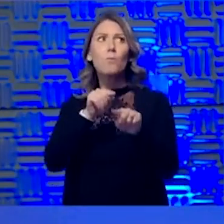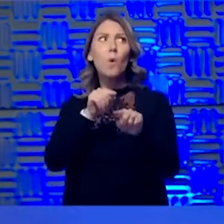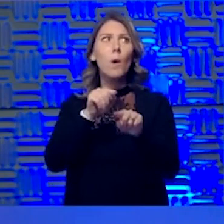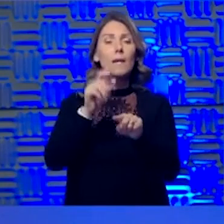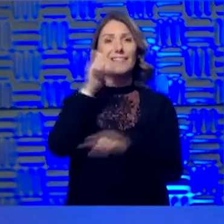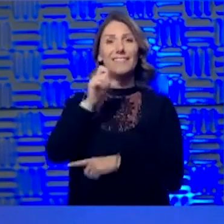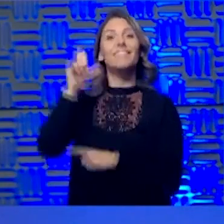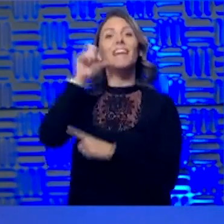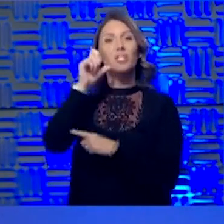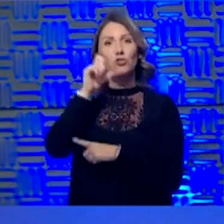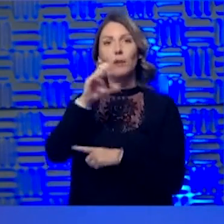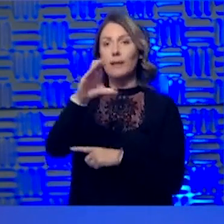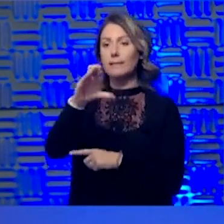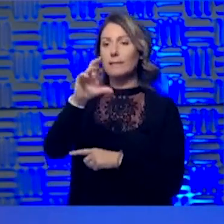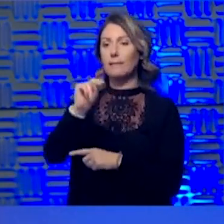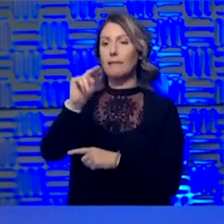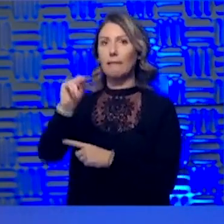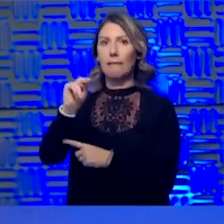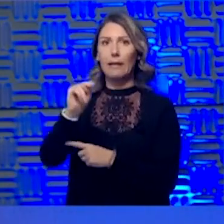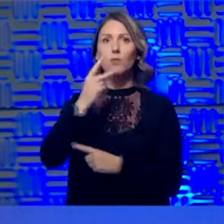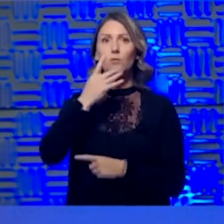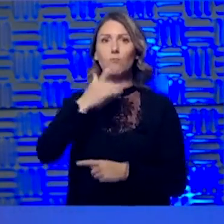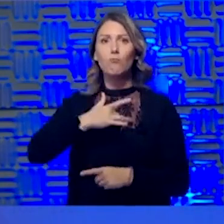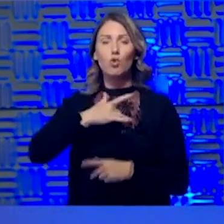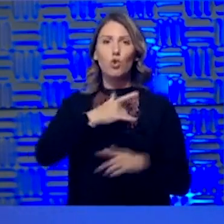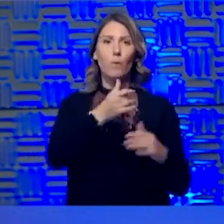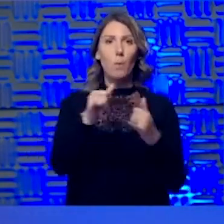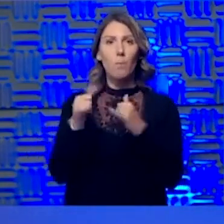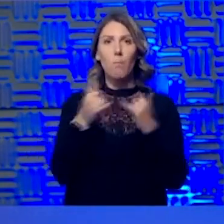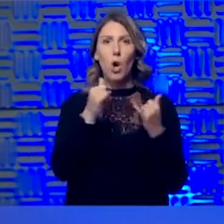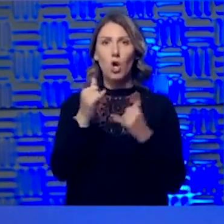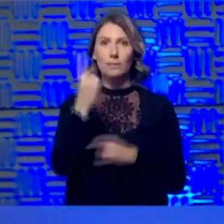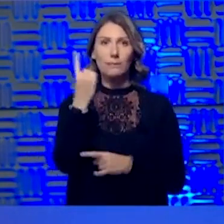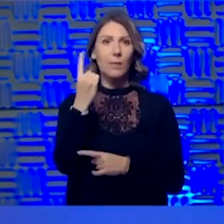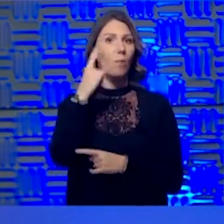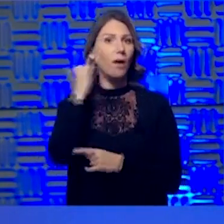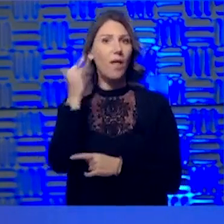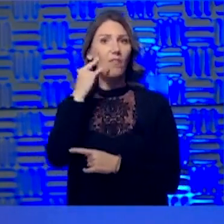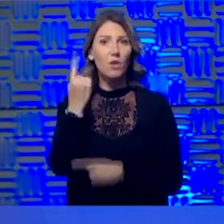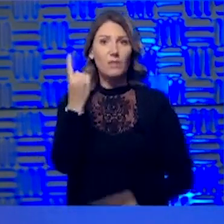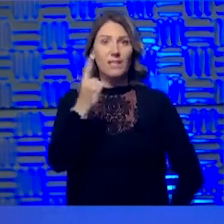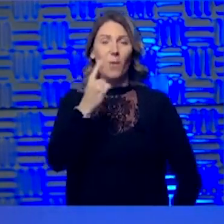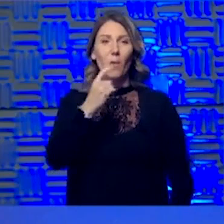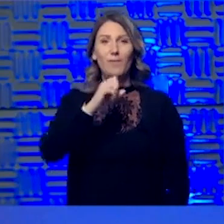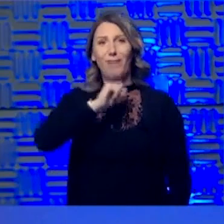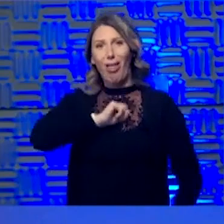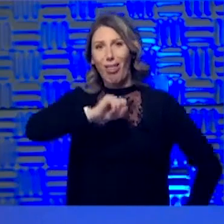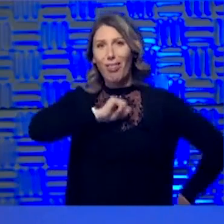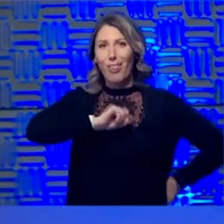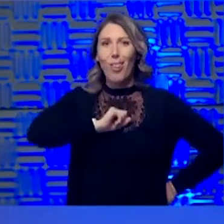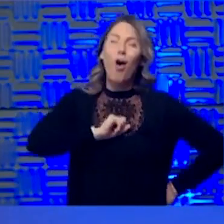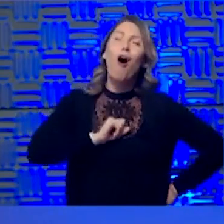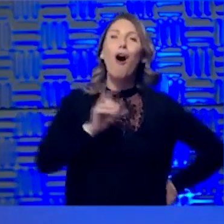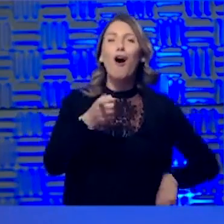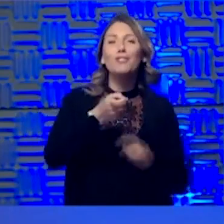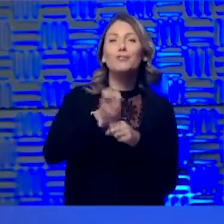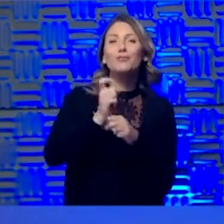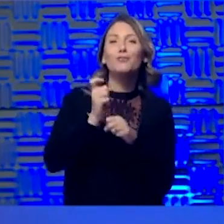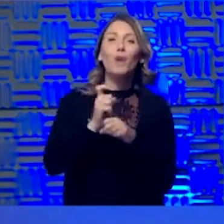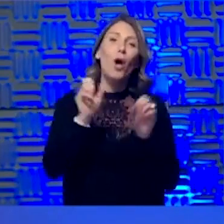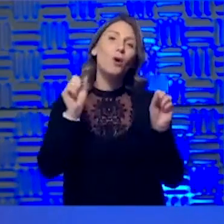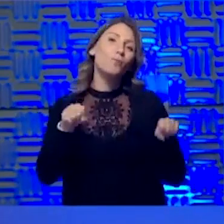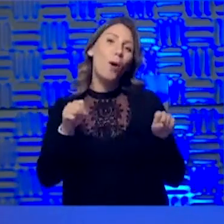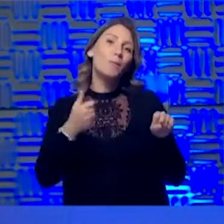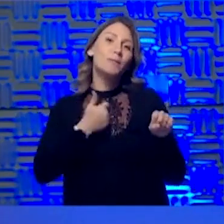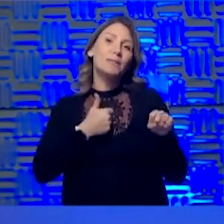yesterday about some birthday party in California that there was somebody coughing who was joking about, I probably have COVID. And